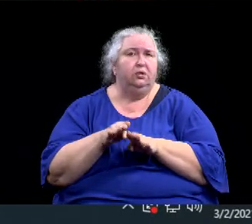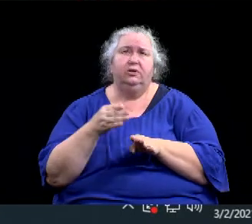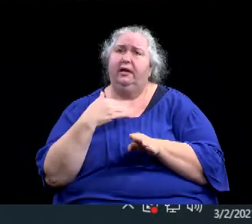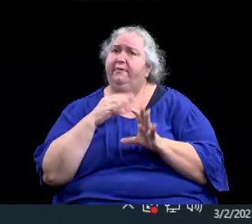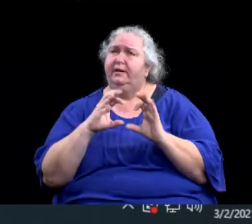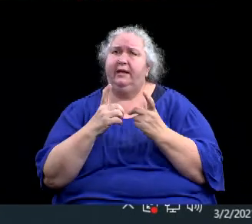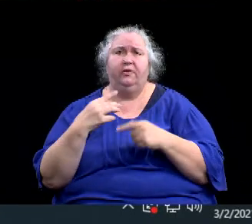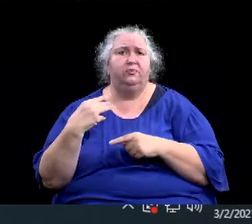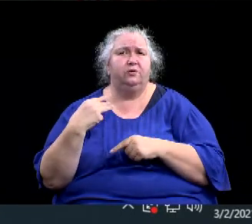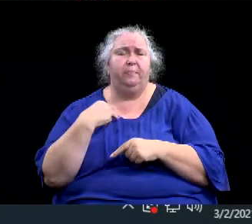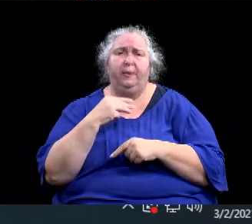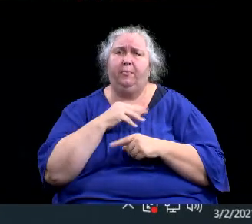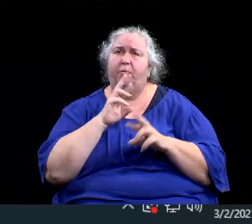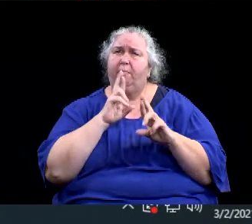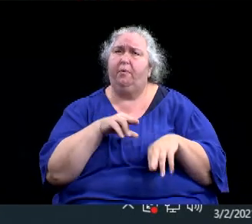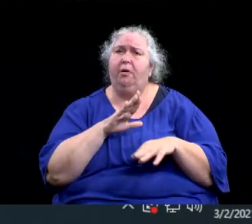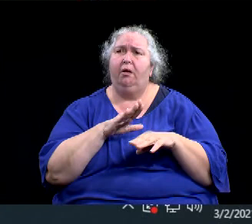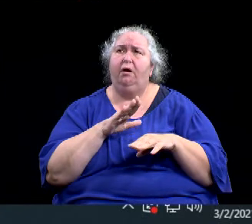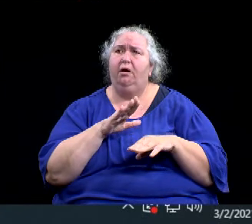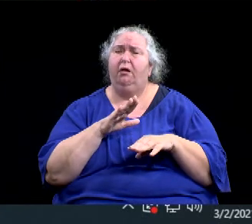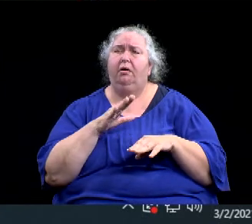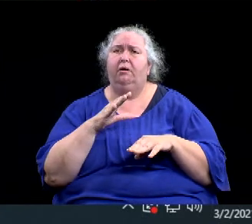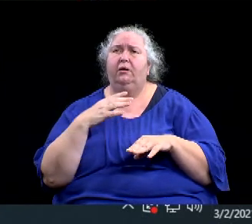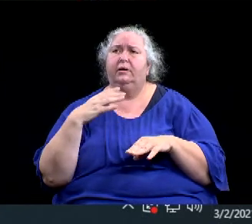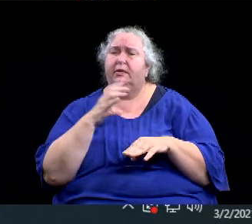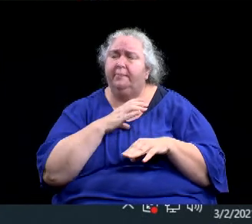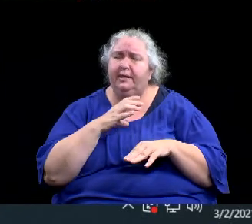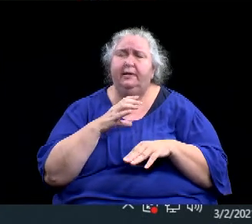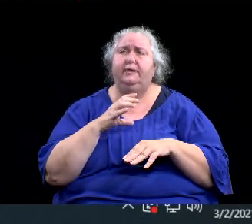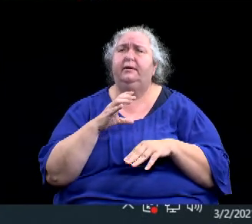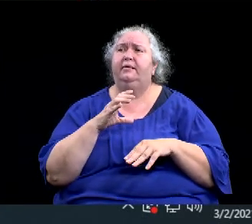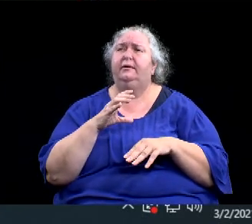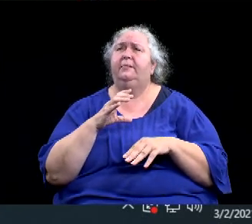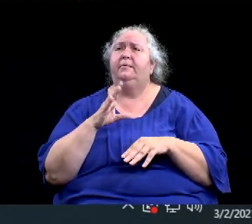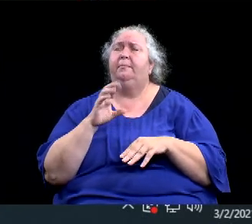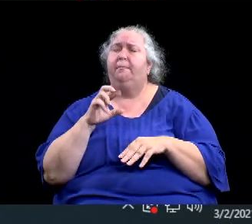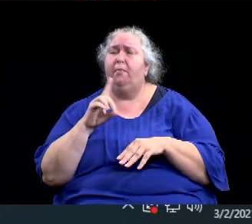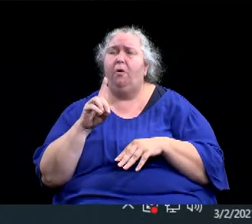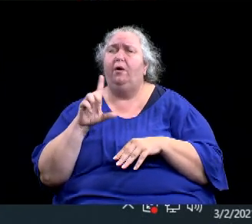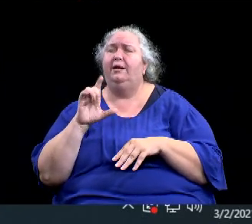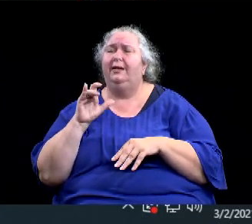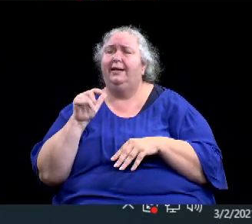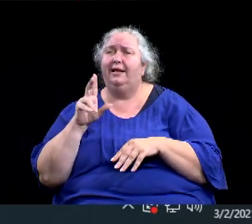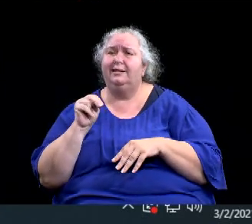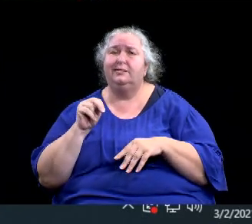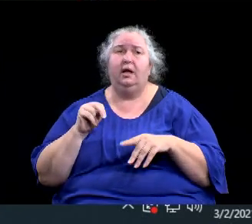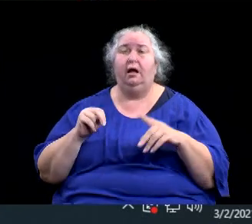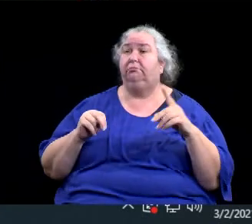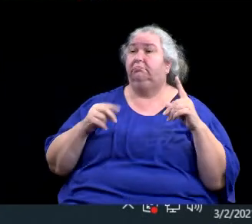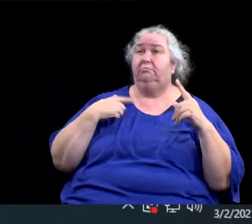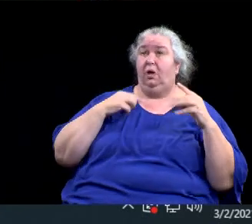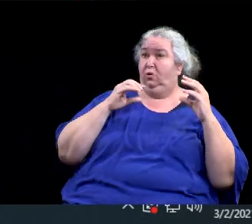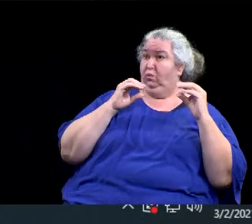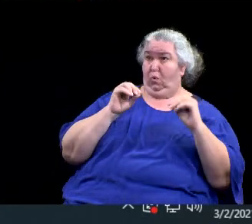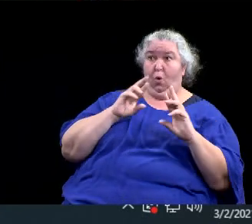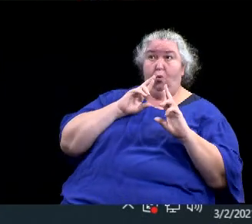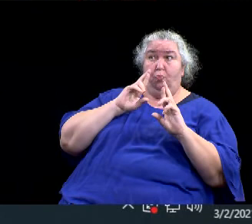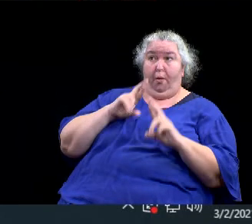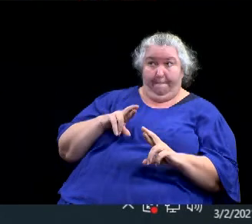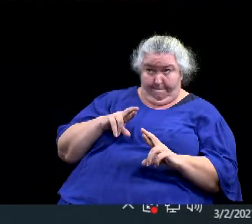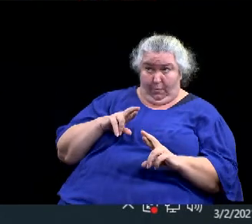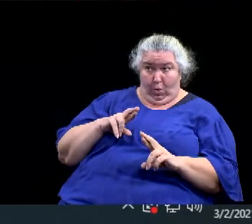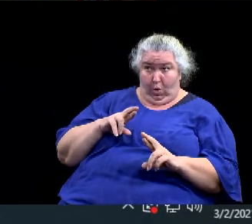commission liaison visits? No, I don't have any reports, Mayor, but I would like to publicly recognize and